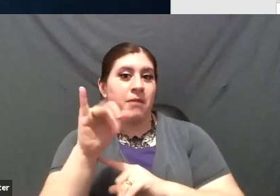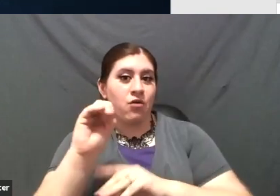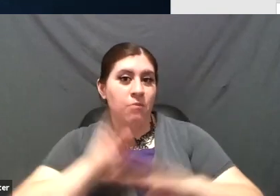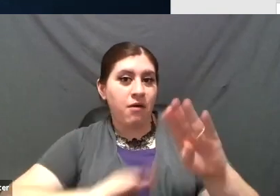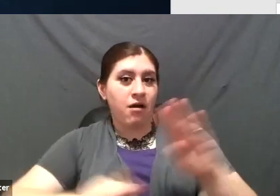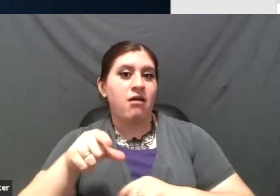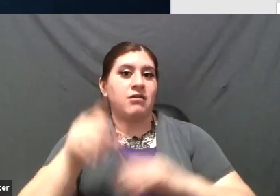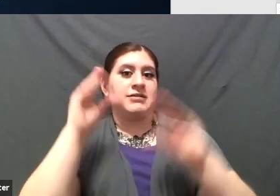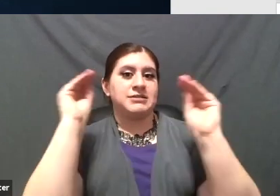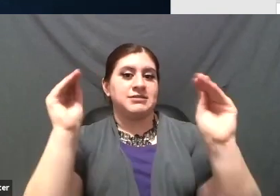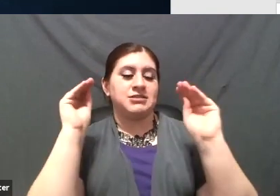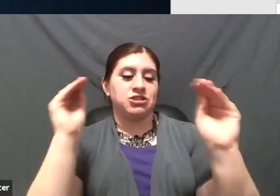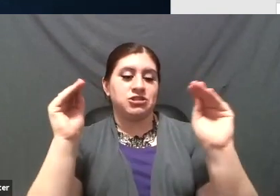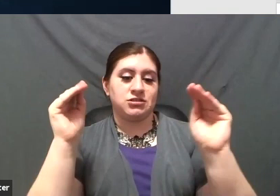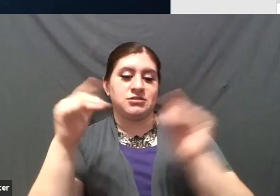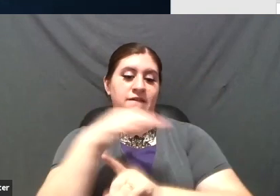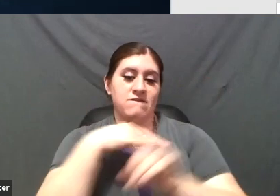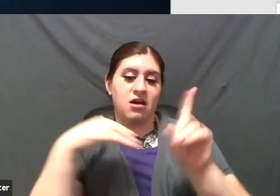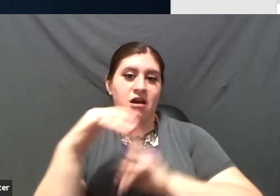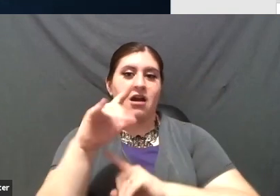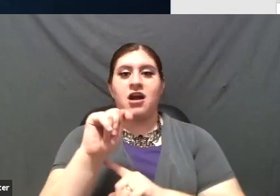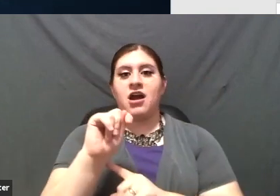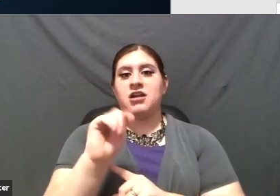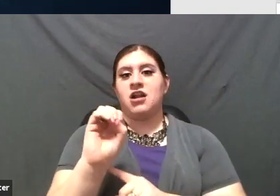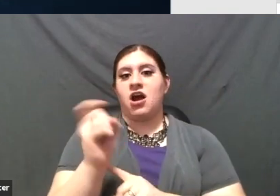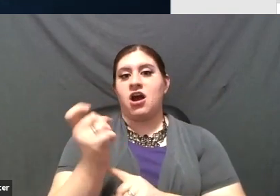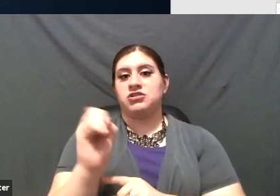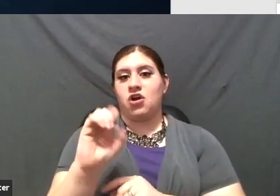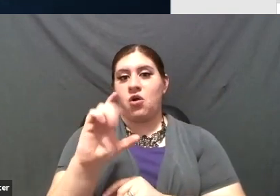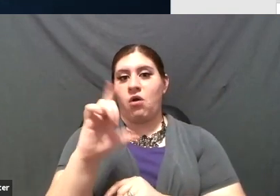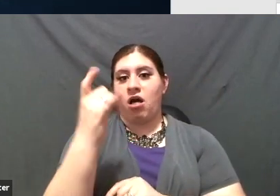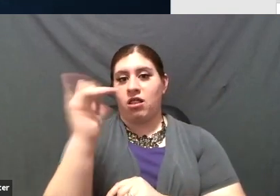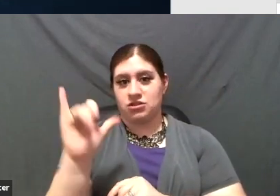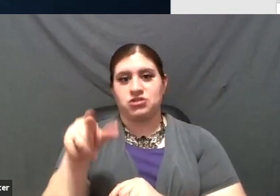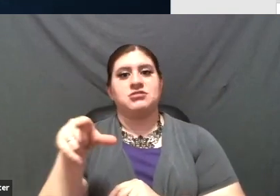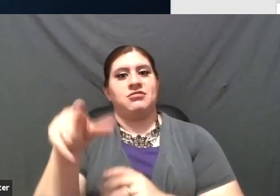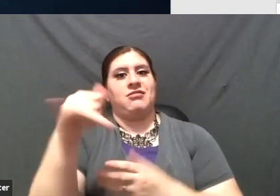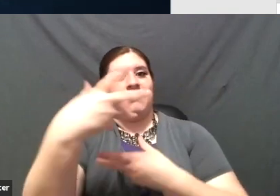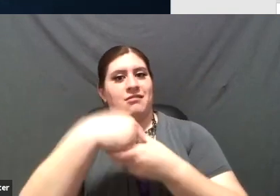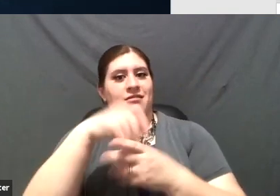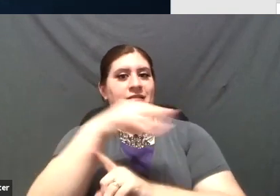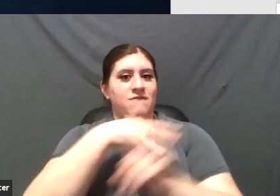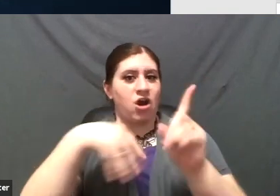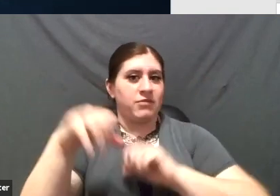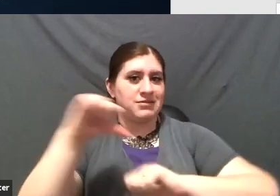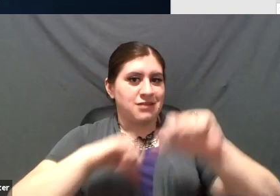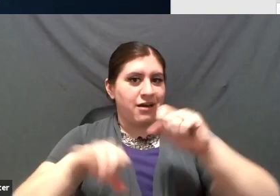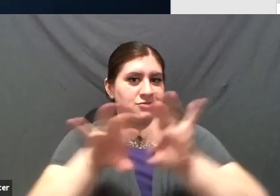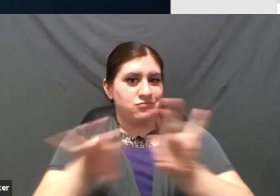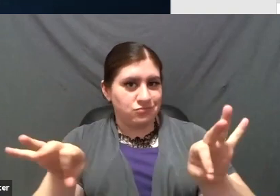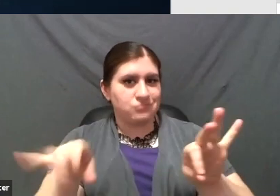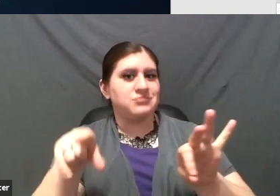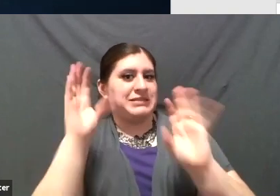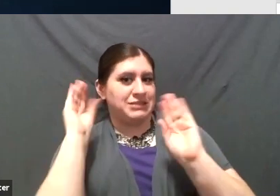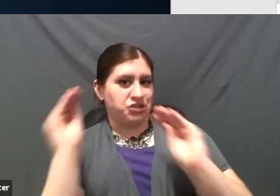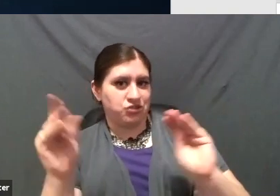teaches environmental toxicology, which is a course that's part of the environmental science degree program.